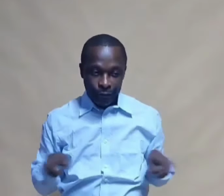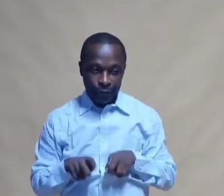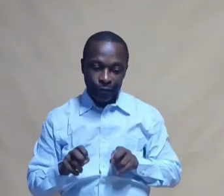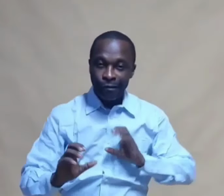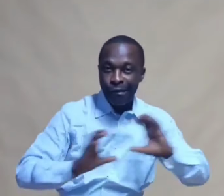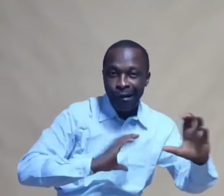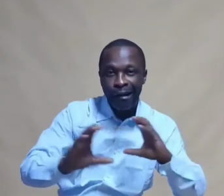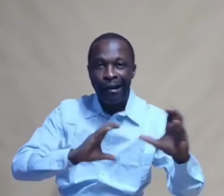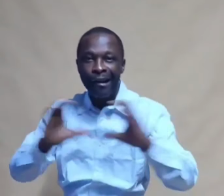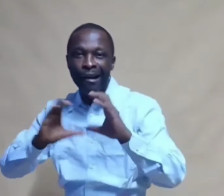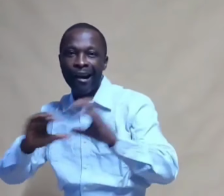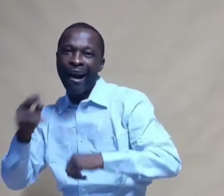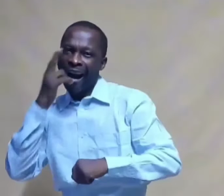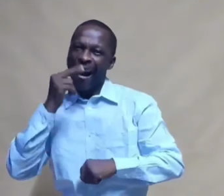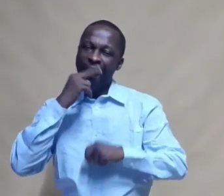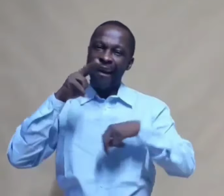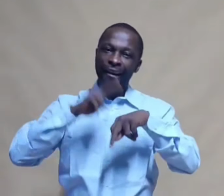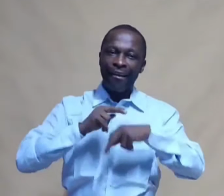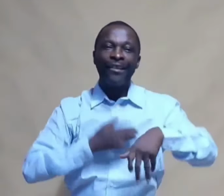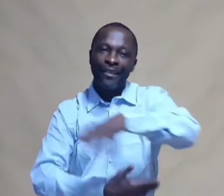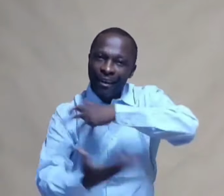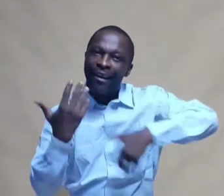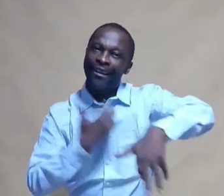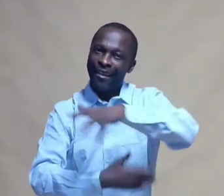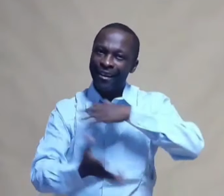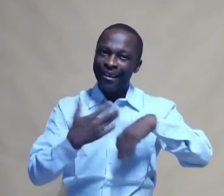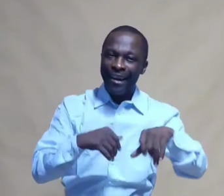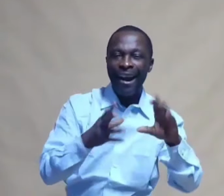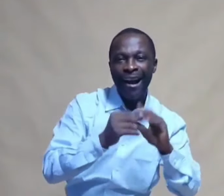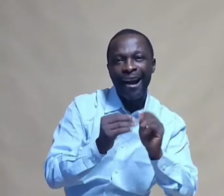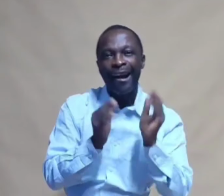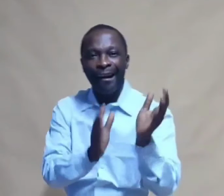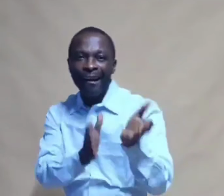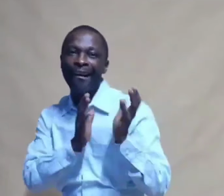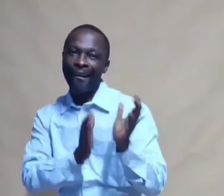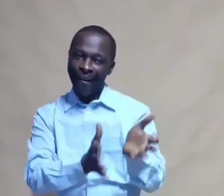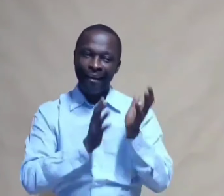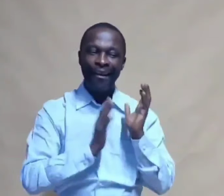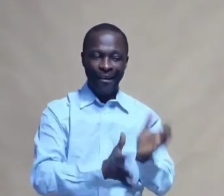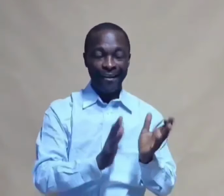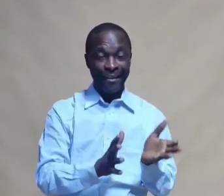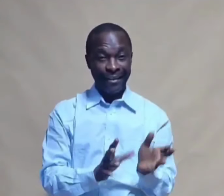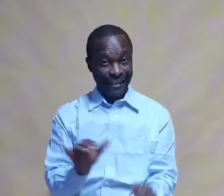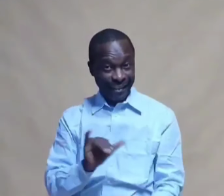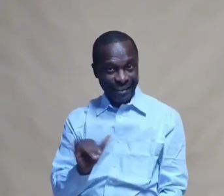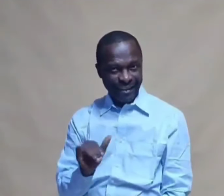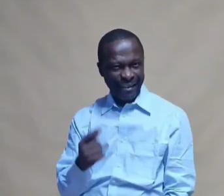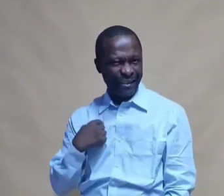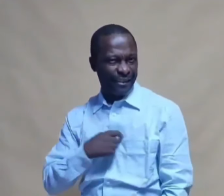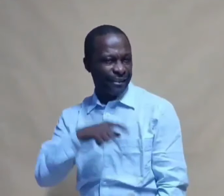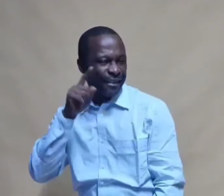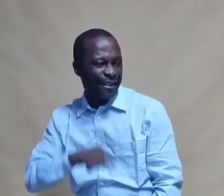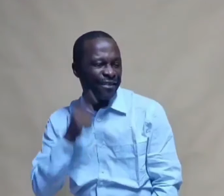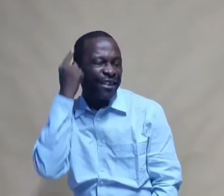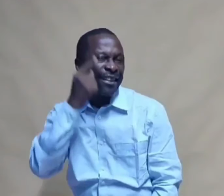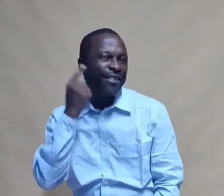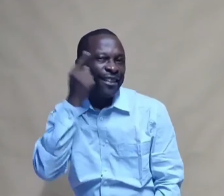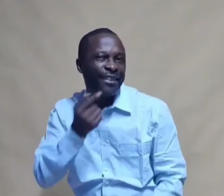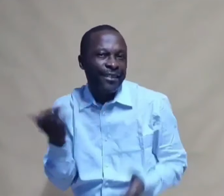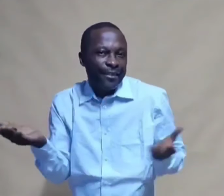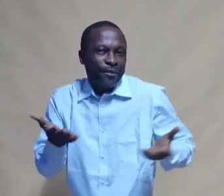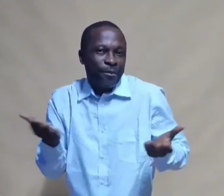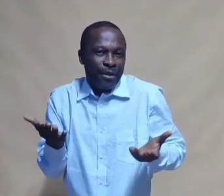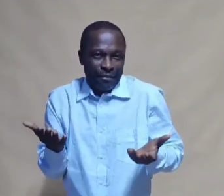and social platforms to spread positive messages about diversity. Also, individual self-reflection on potential